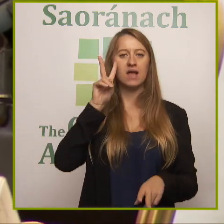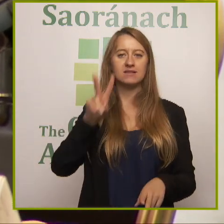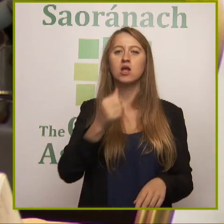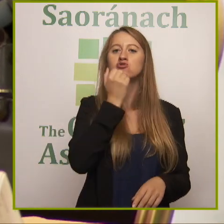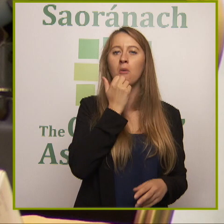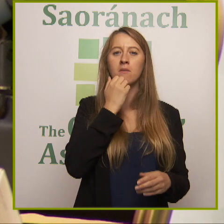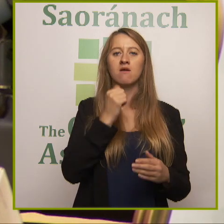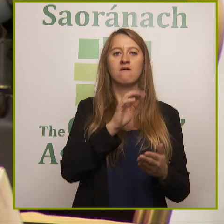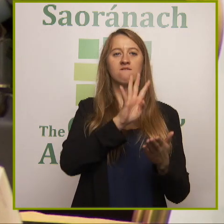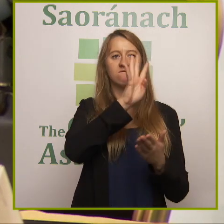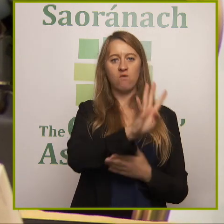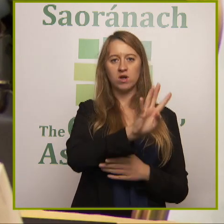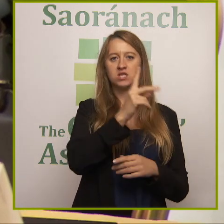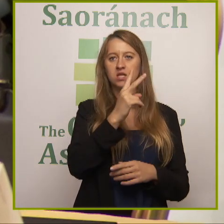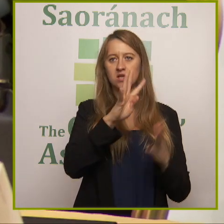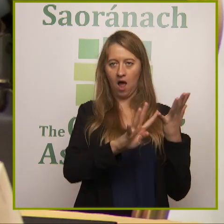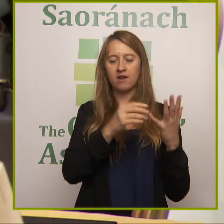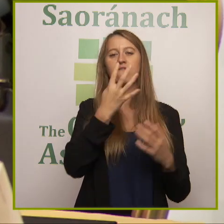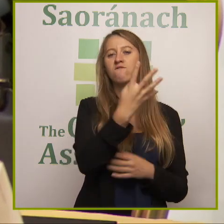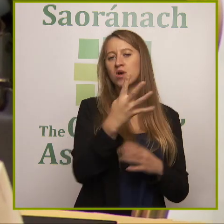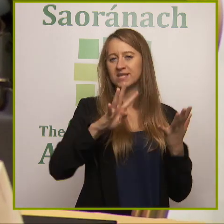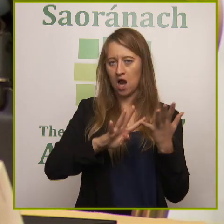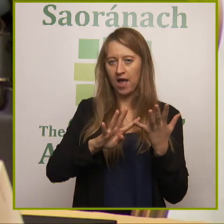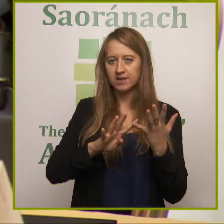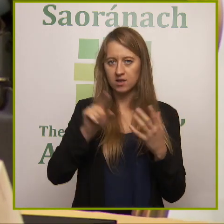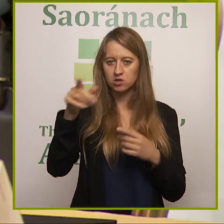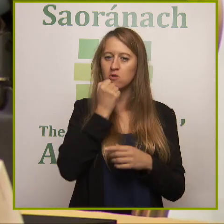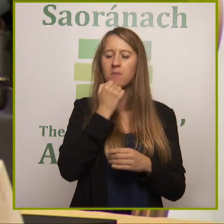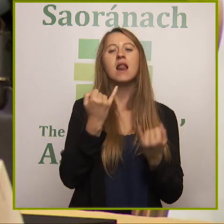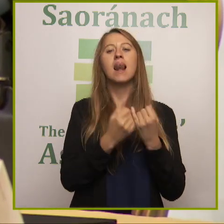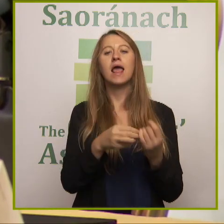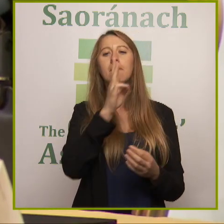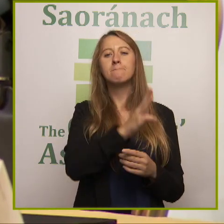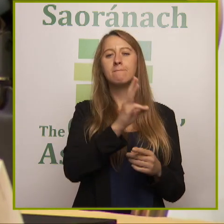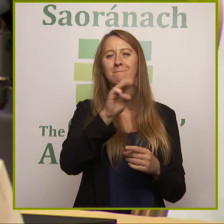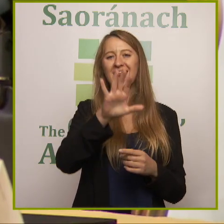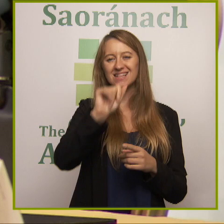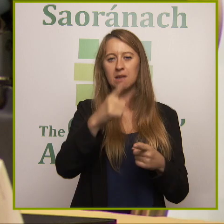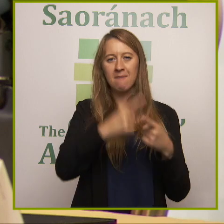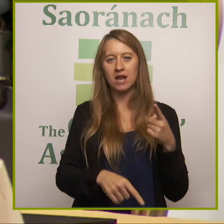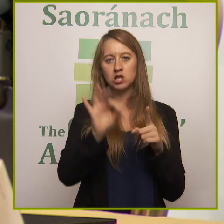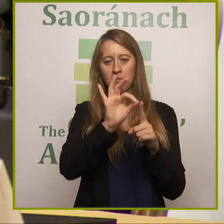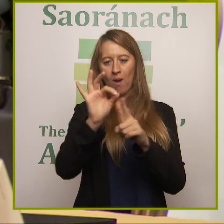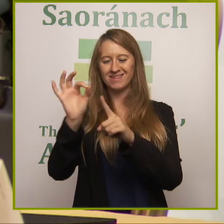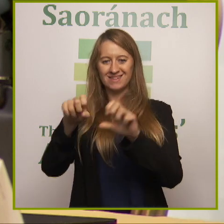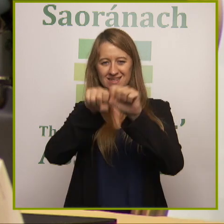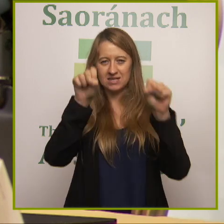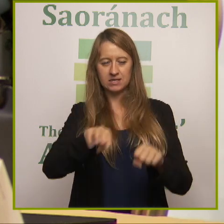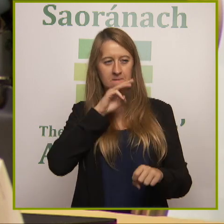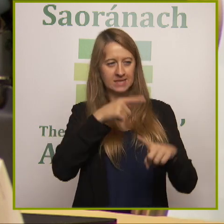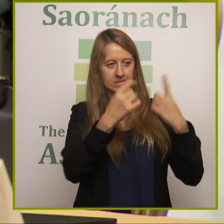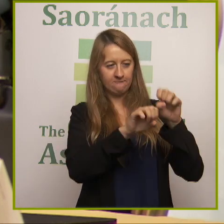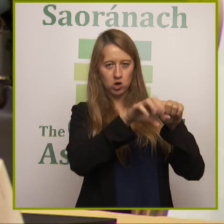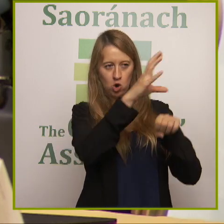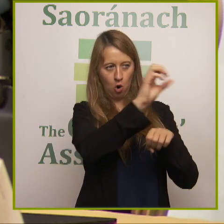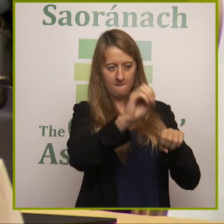number 49, I believe, and it was kind of like a penalty point system, because like for different companies, like it would be different for like companies and